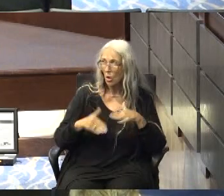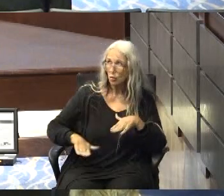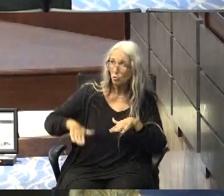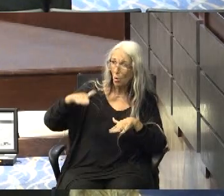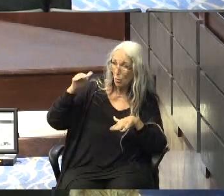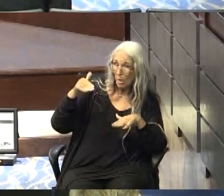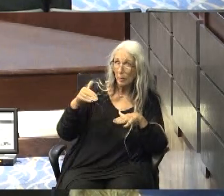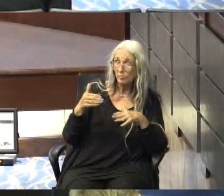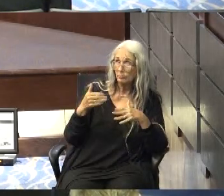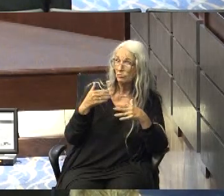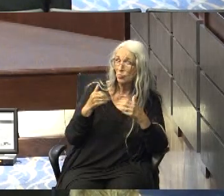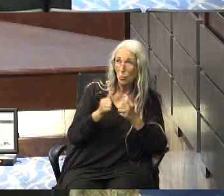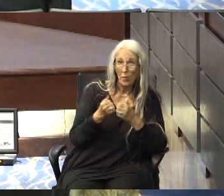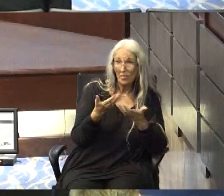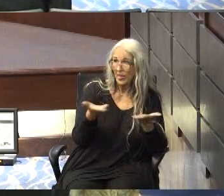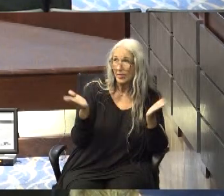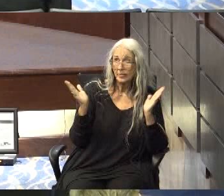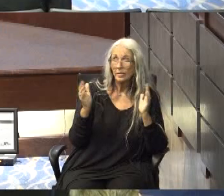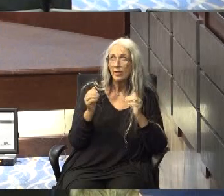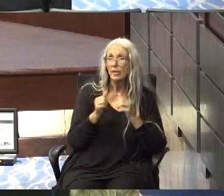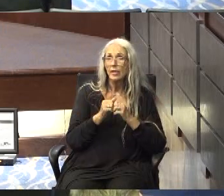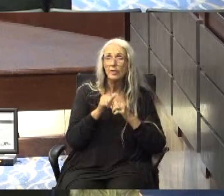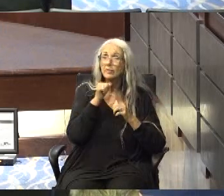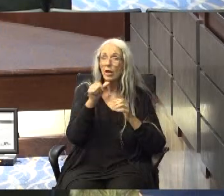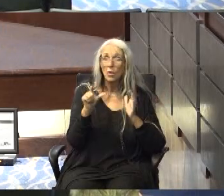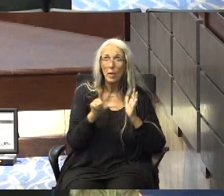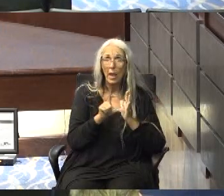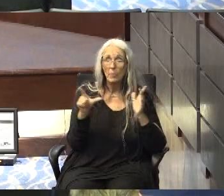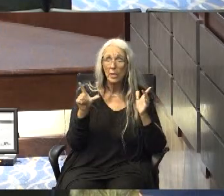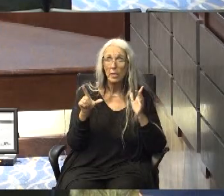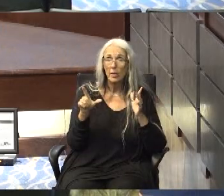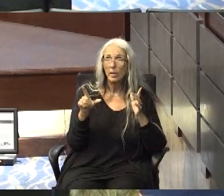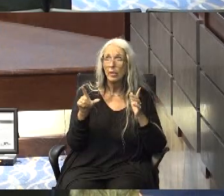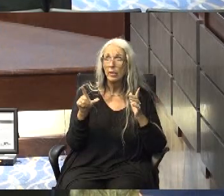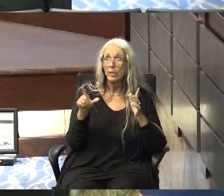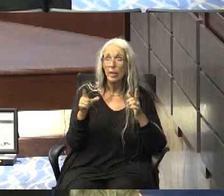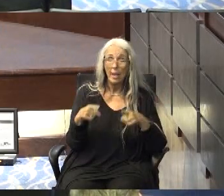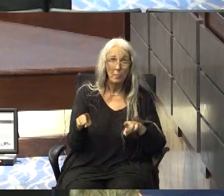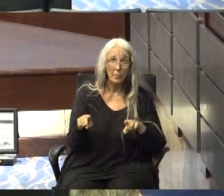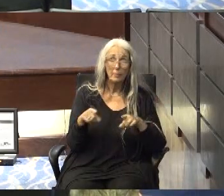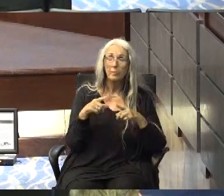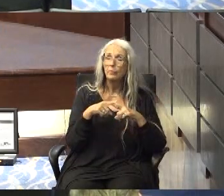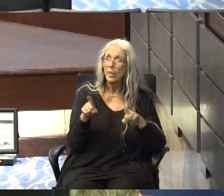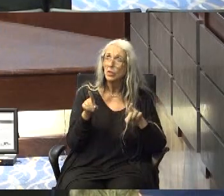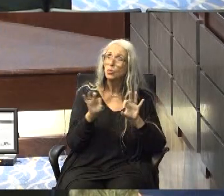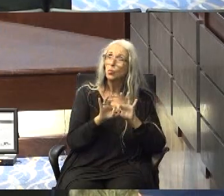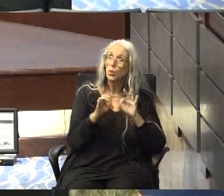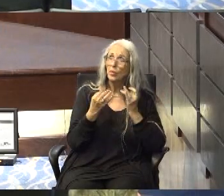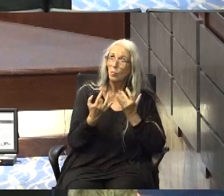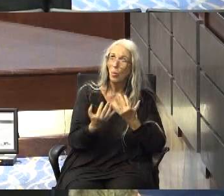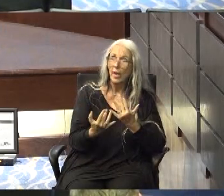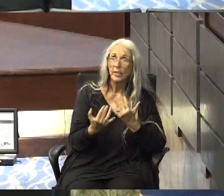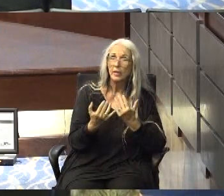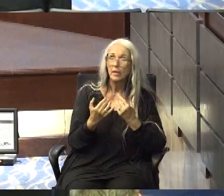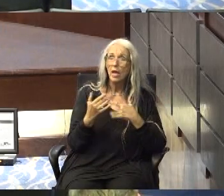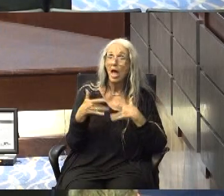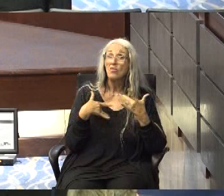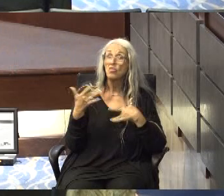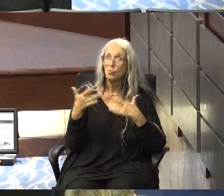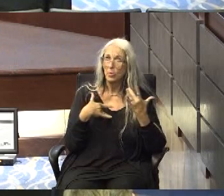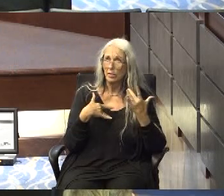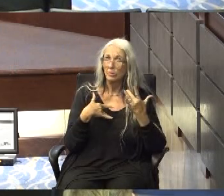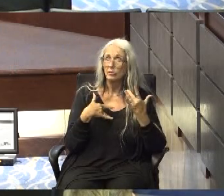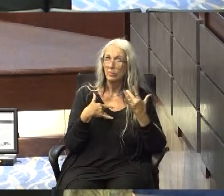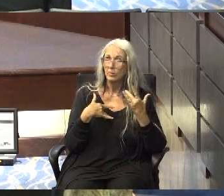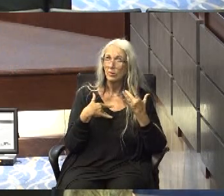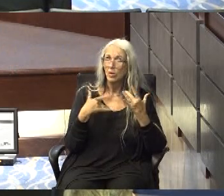this essentially, because this is not going to happen overnight. But it's worth the wait, and I'm thrilled that we